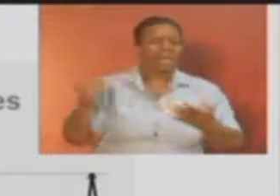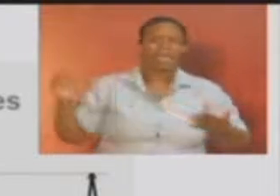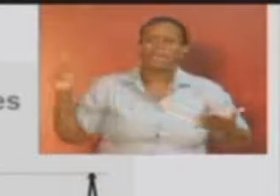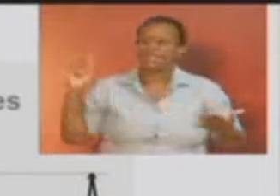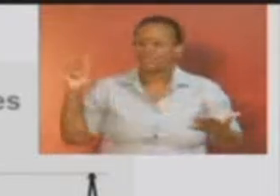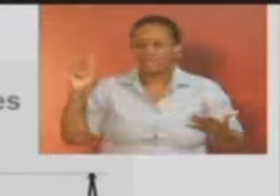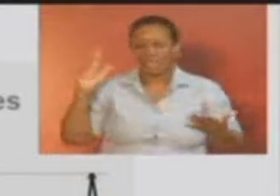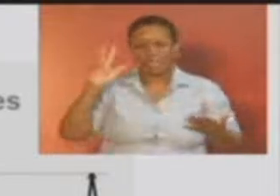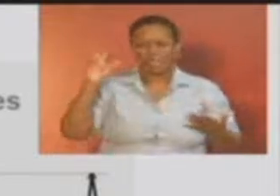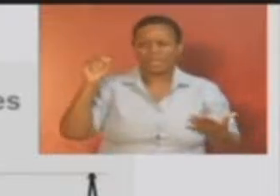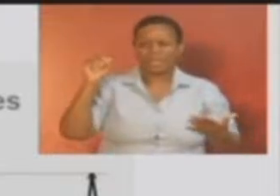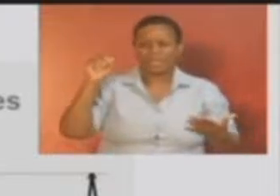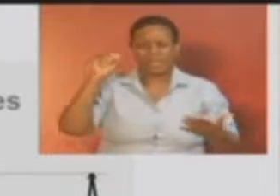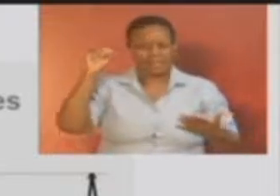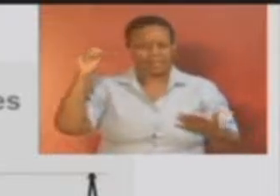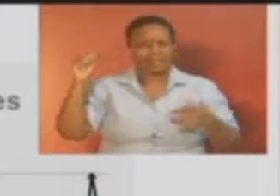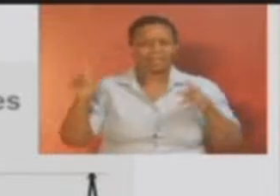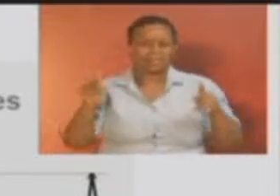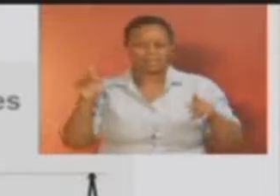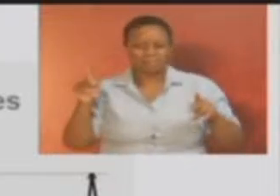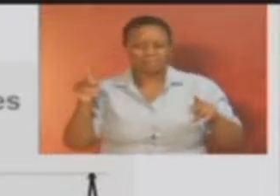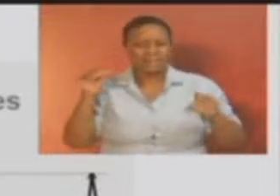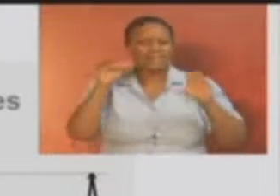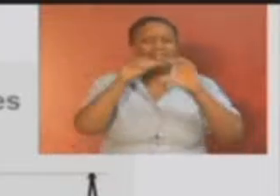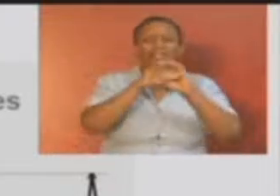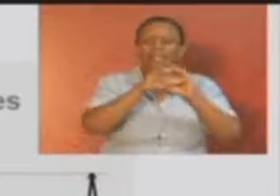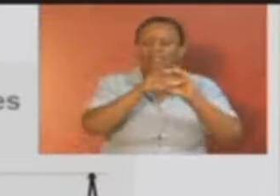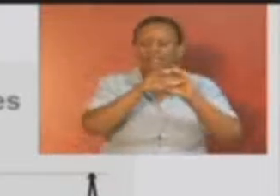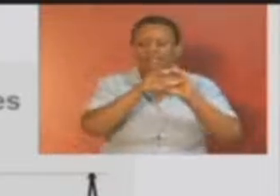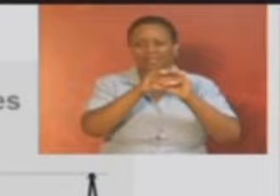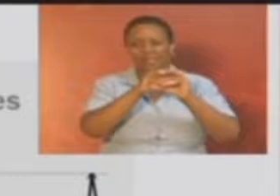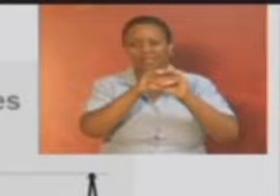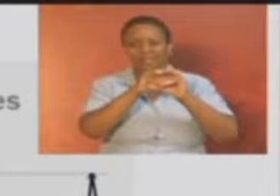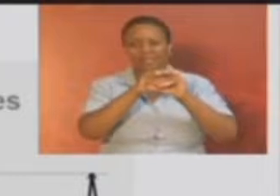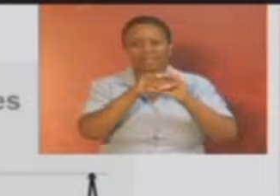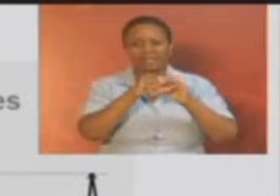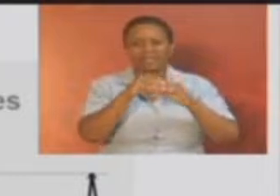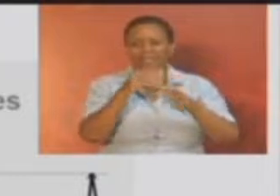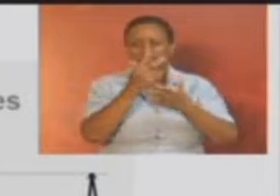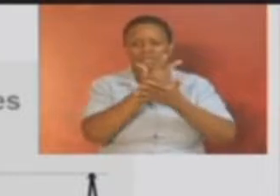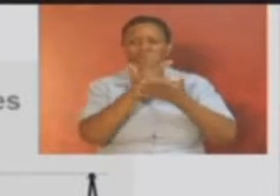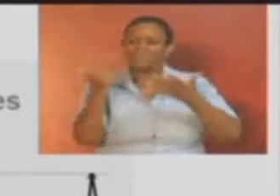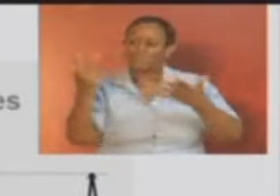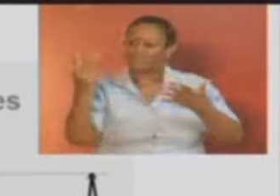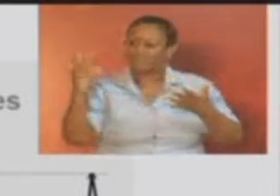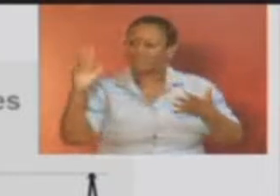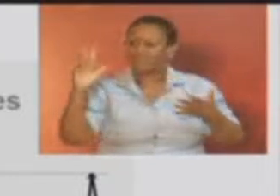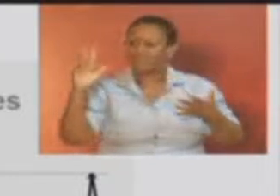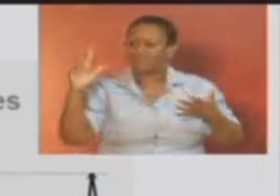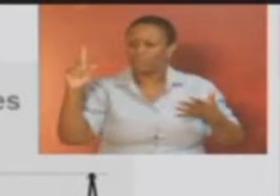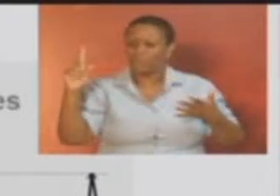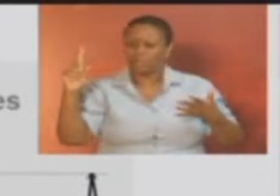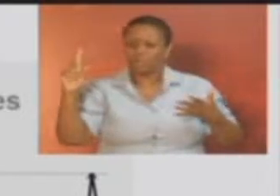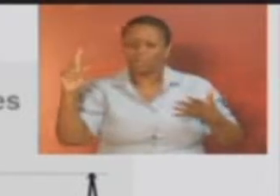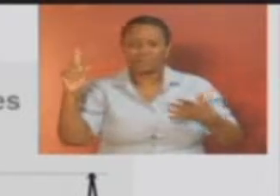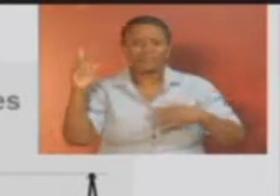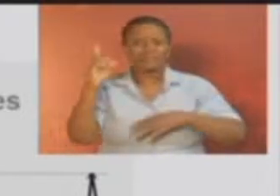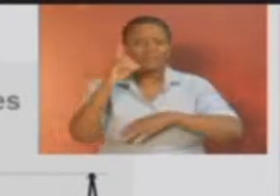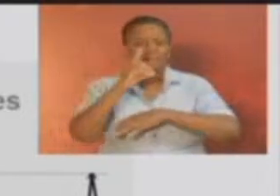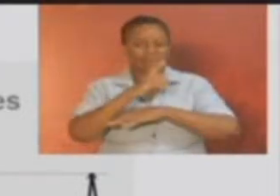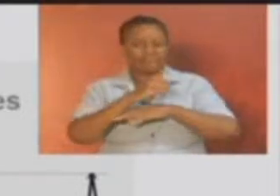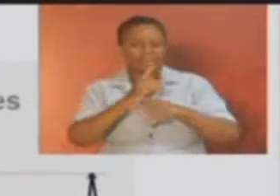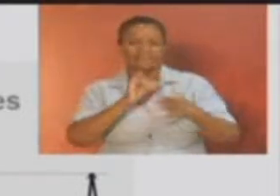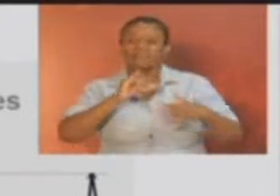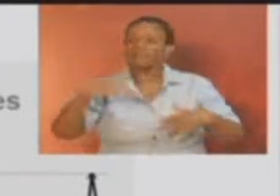basis, spending anywhere between 3 days and 21 days in our hospital, we are now looking at a net actually